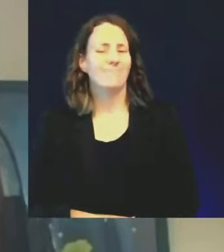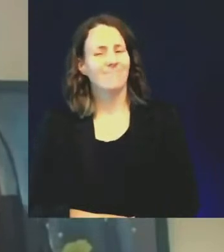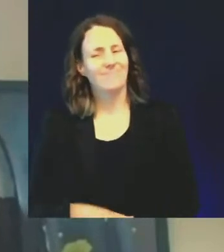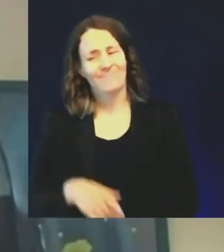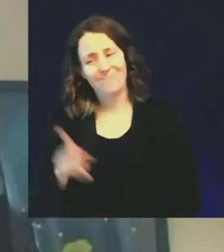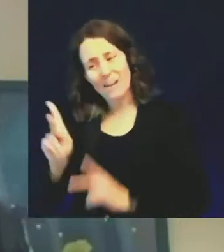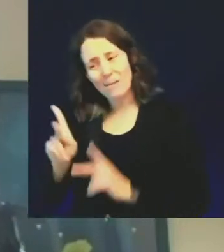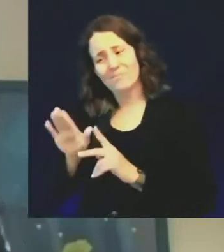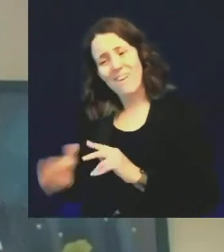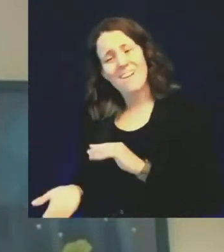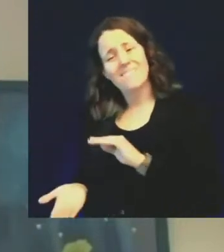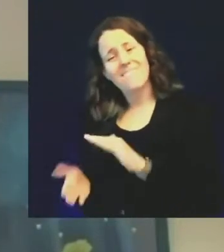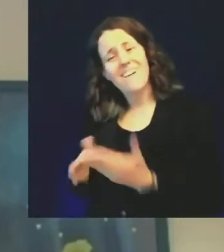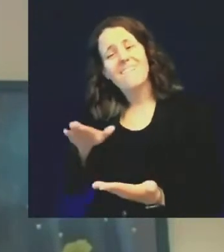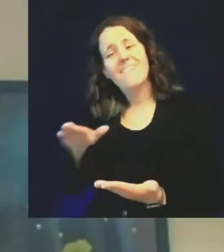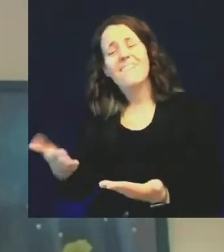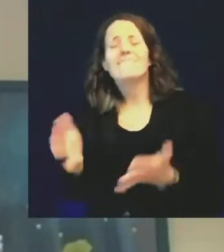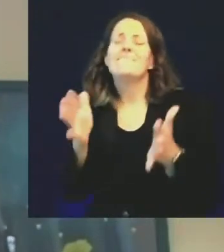loss of life.